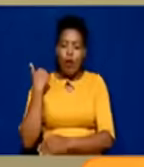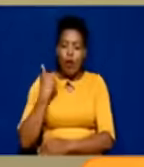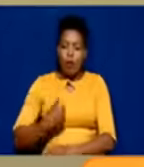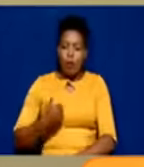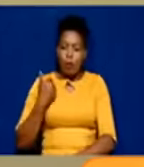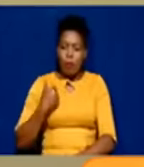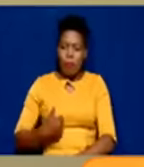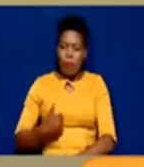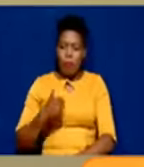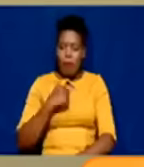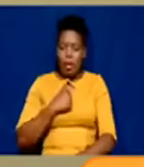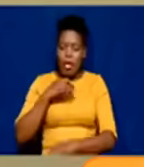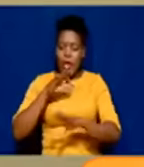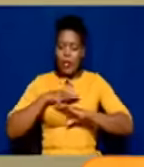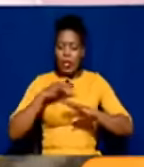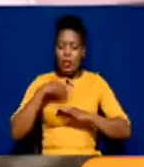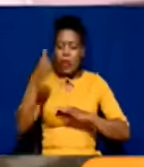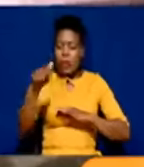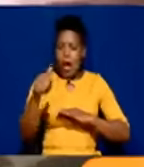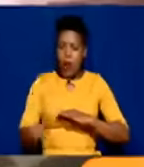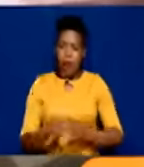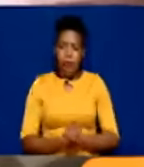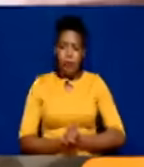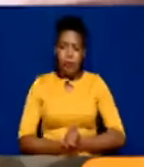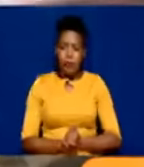got from everything that we saw.